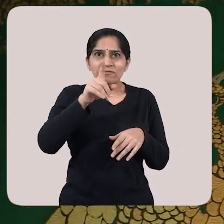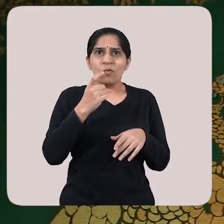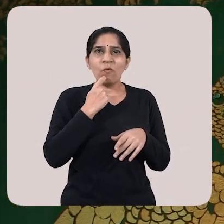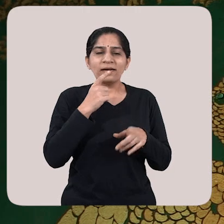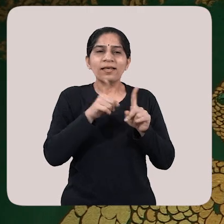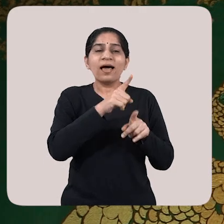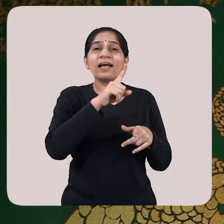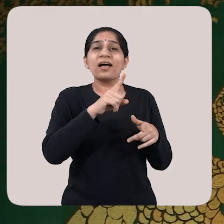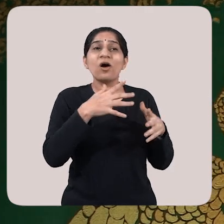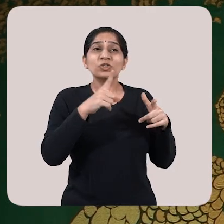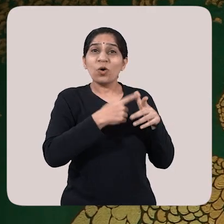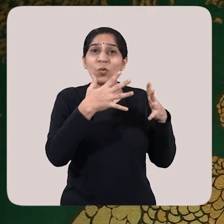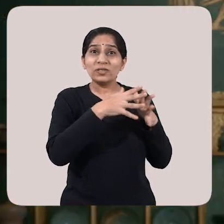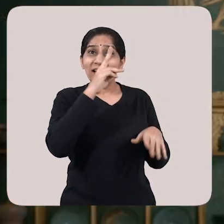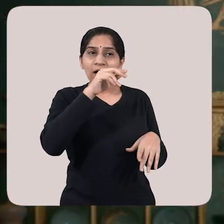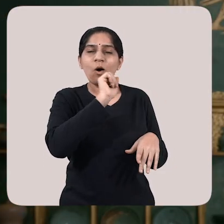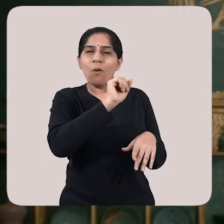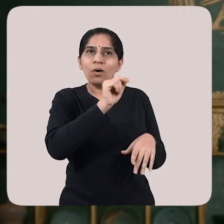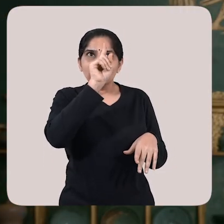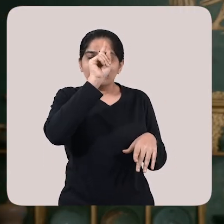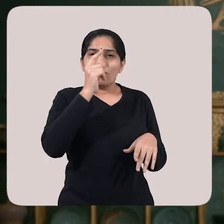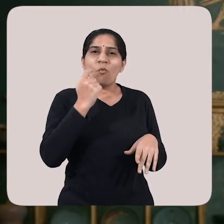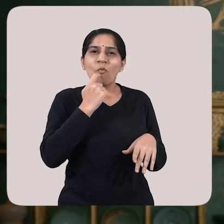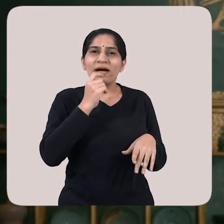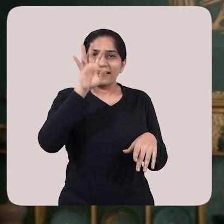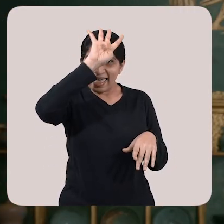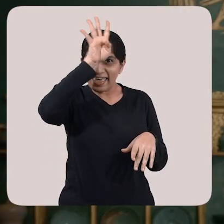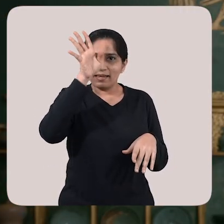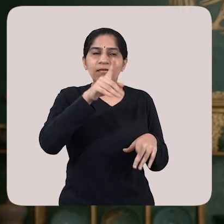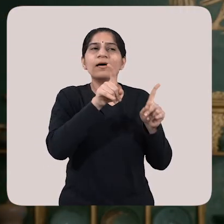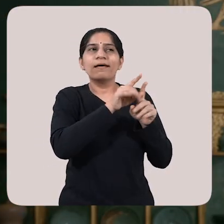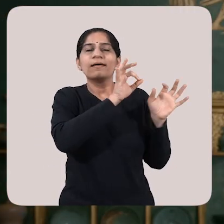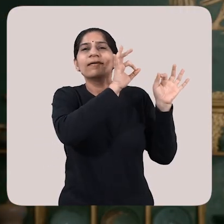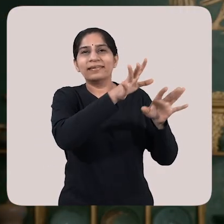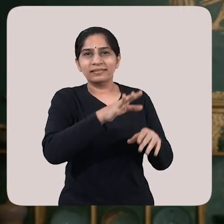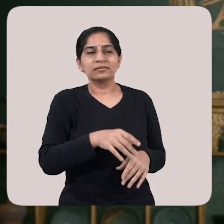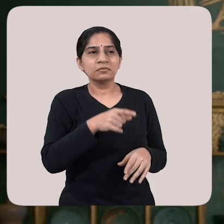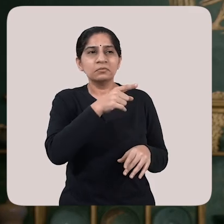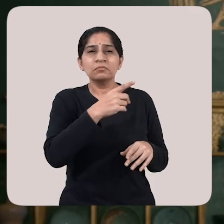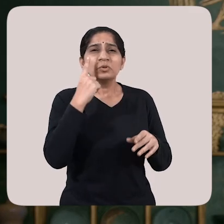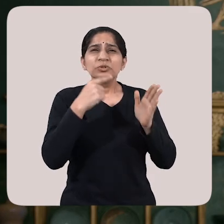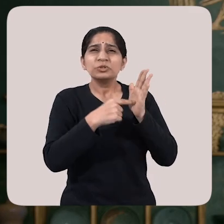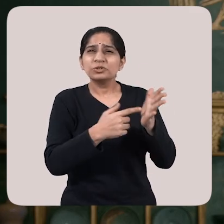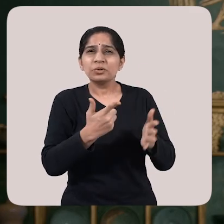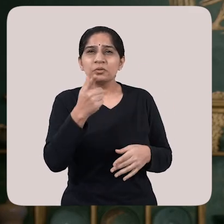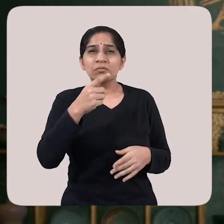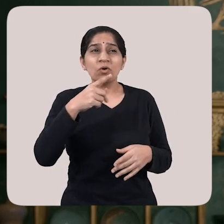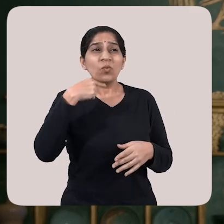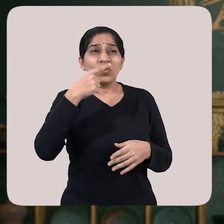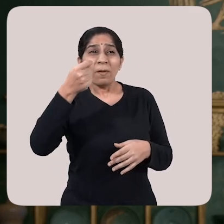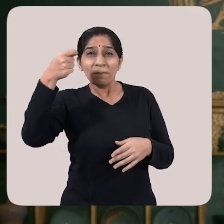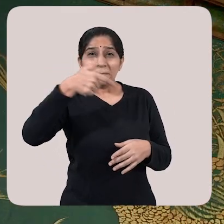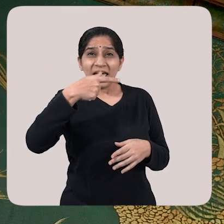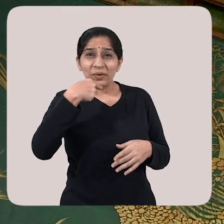shock of white hair. The message would have been clear, even if thinly veiled via the mural's